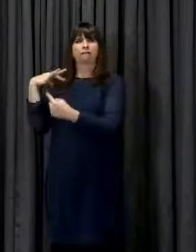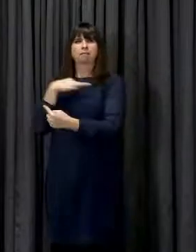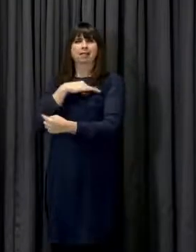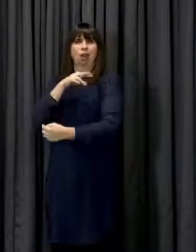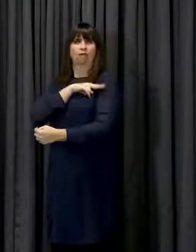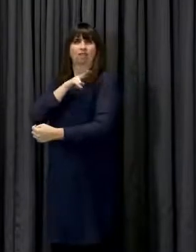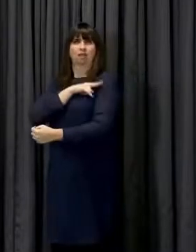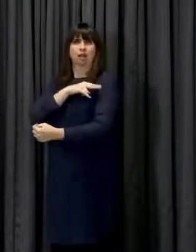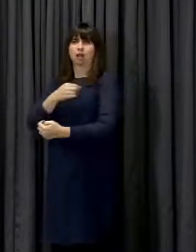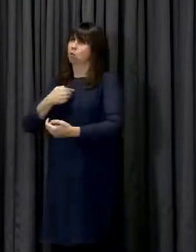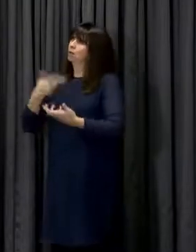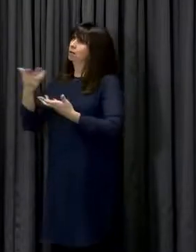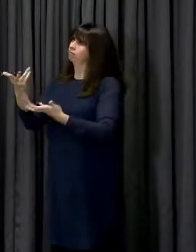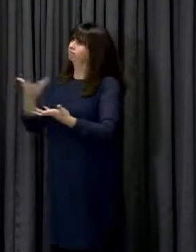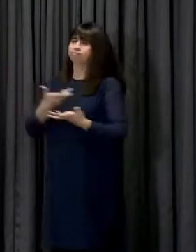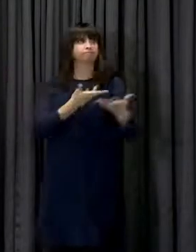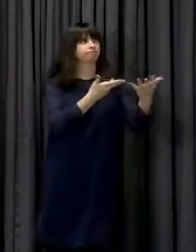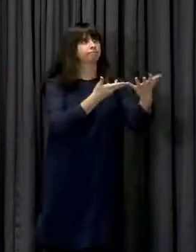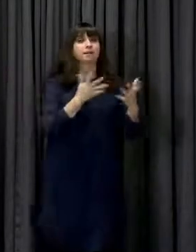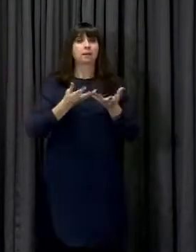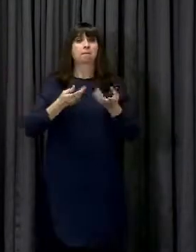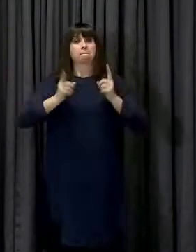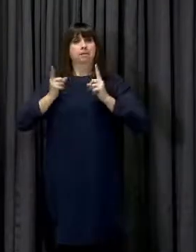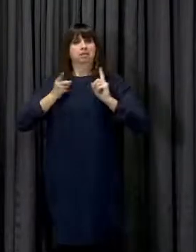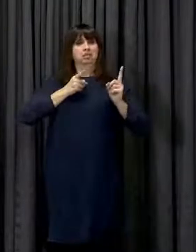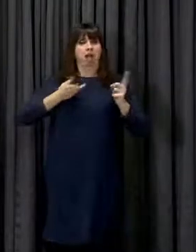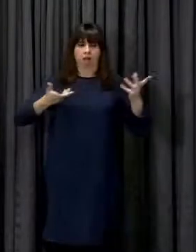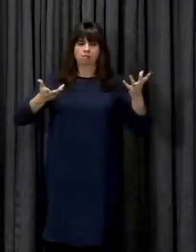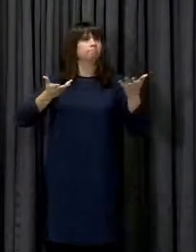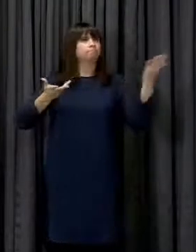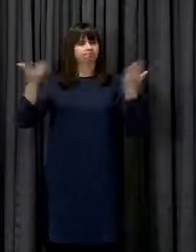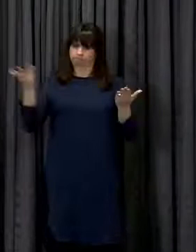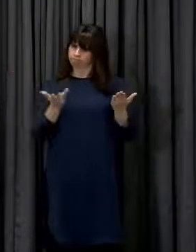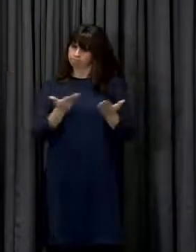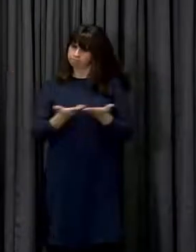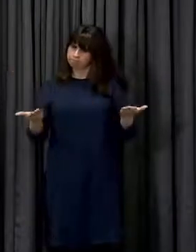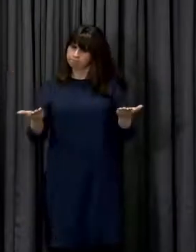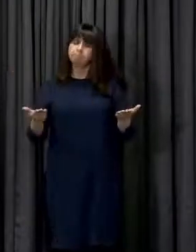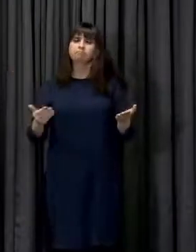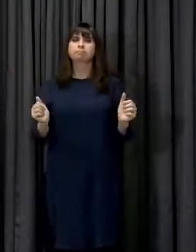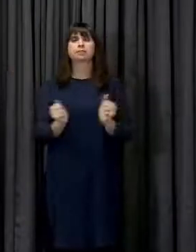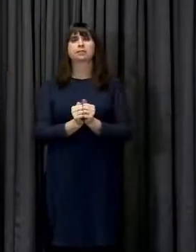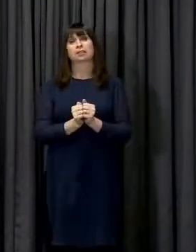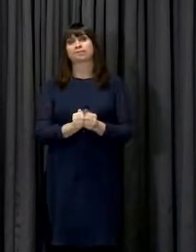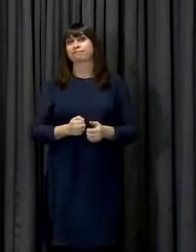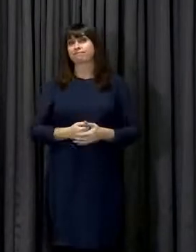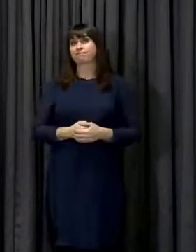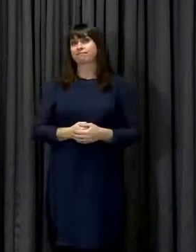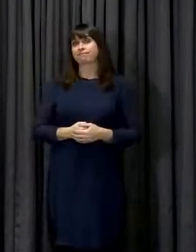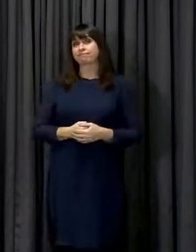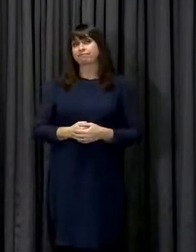Wales, and ministers will then need to decide based upon the evidence and advice that we receive.